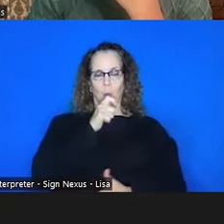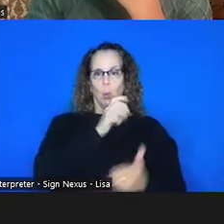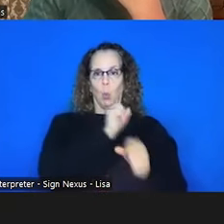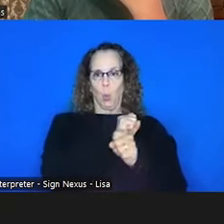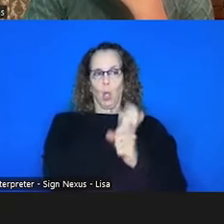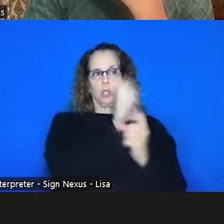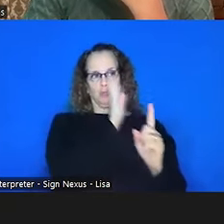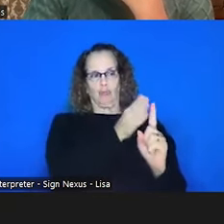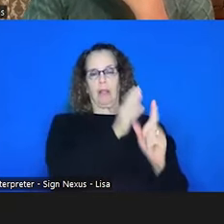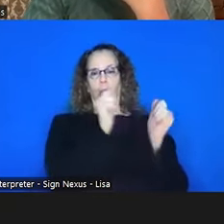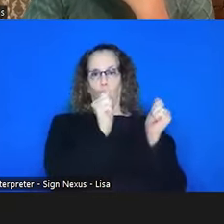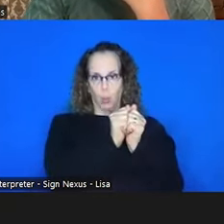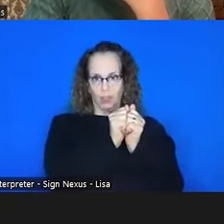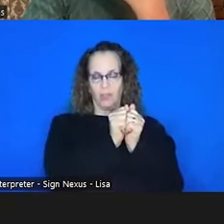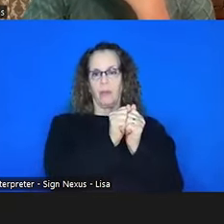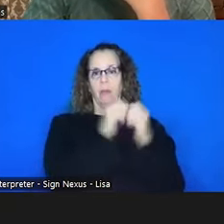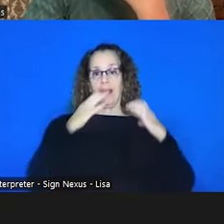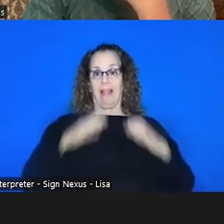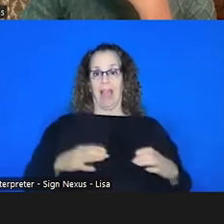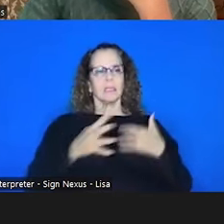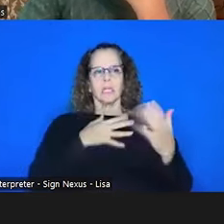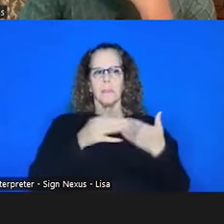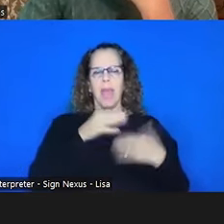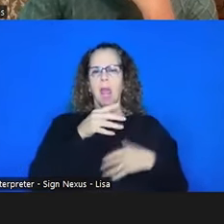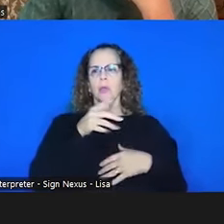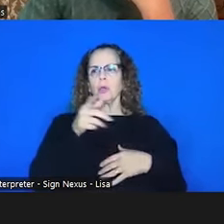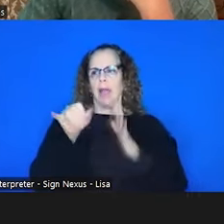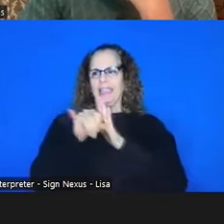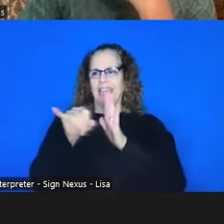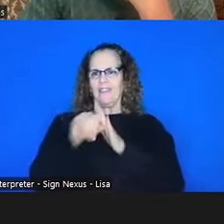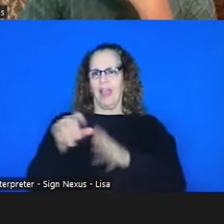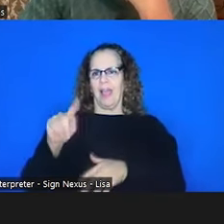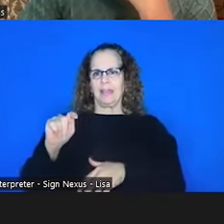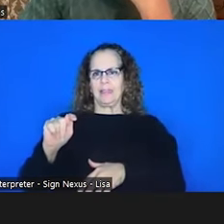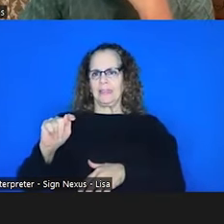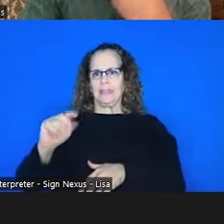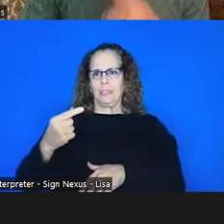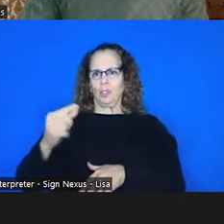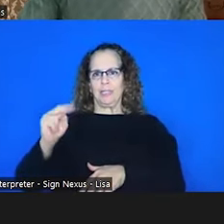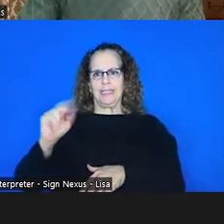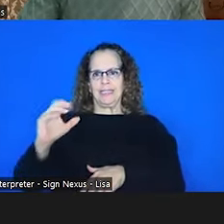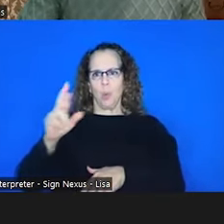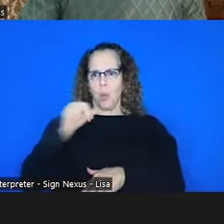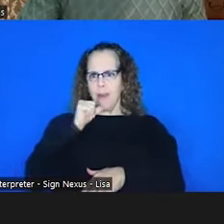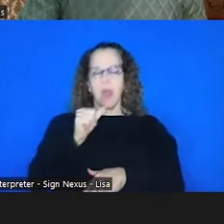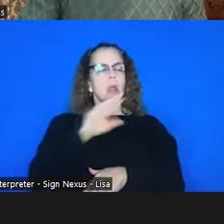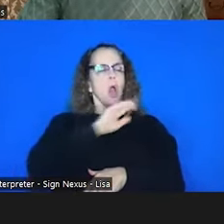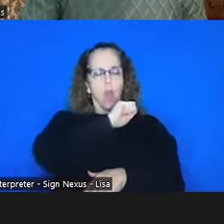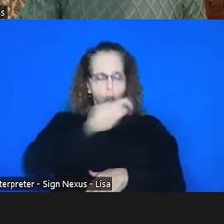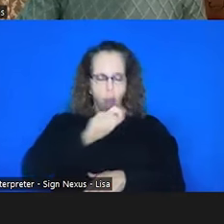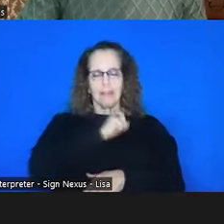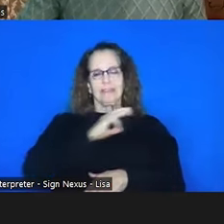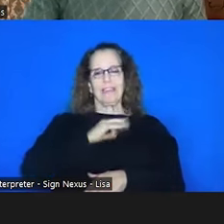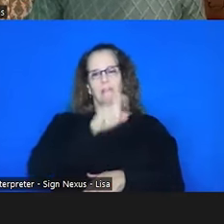they're TGNC, they self-identified as TGNC or not, all of our staff have to be trained in a TGNC NBI